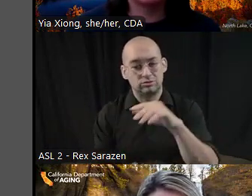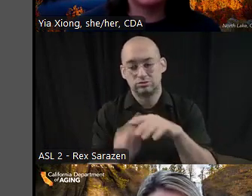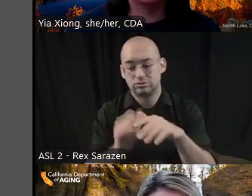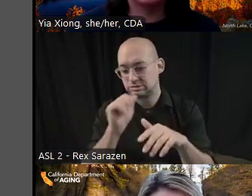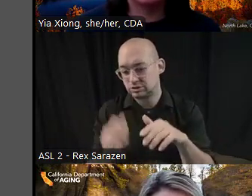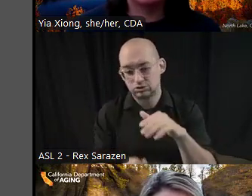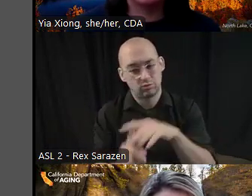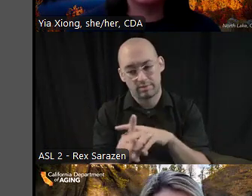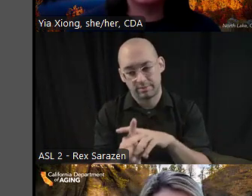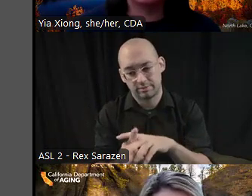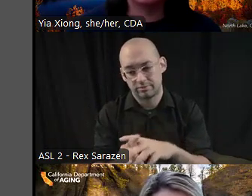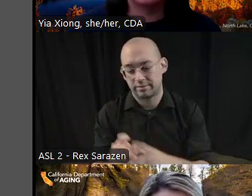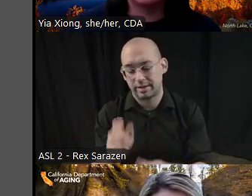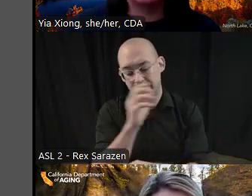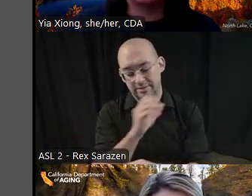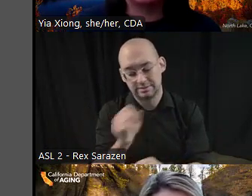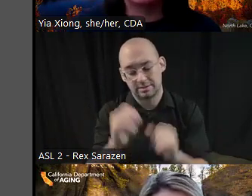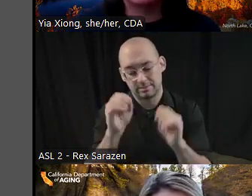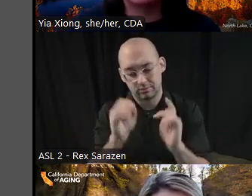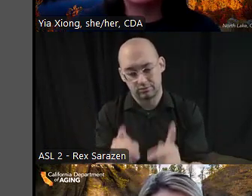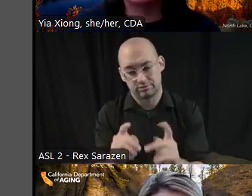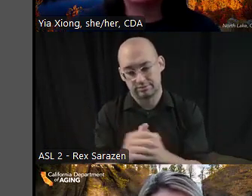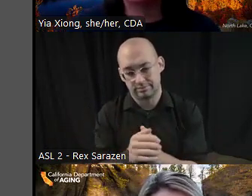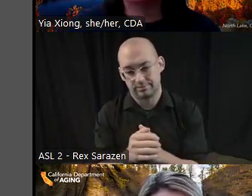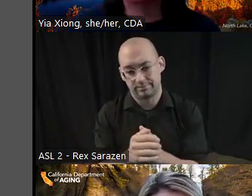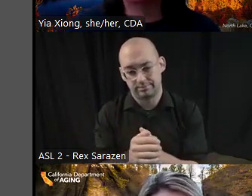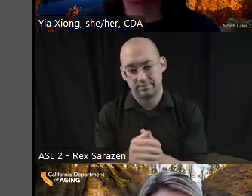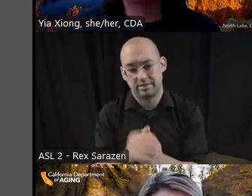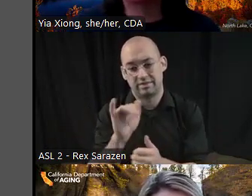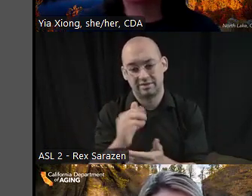opportunity. So that's something we're going to have to really